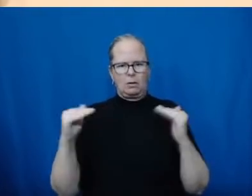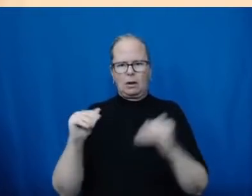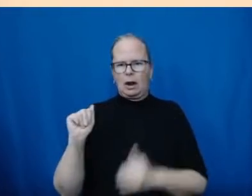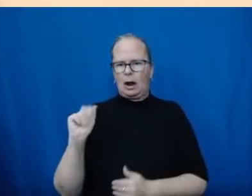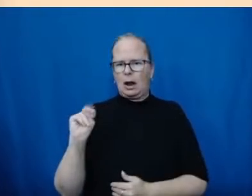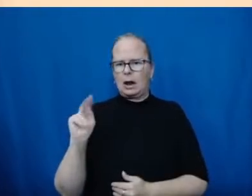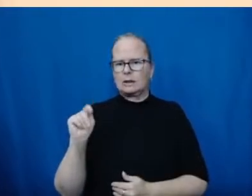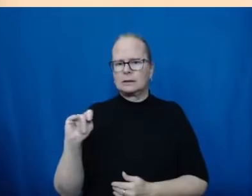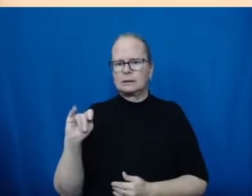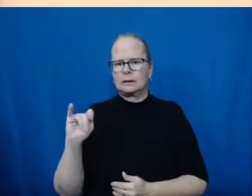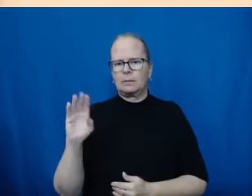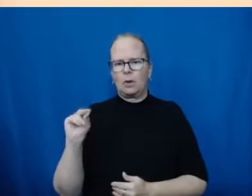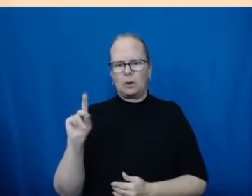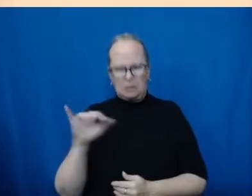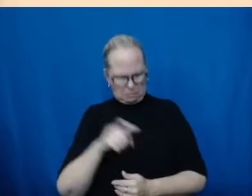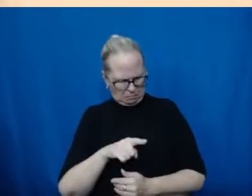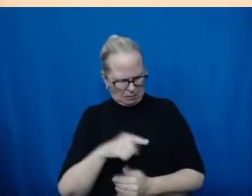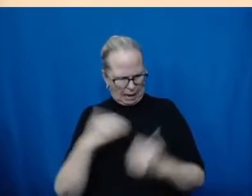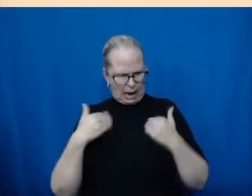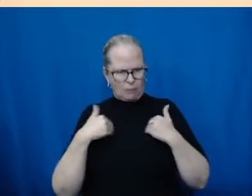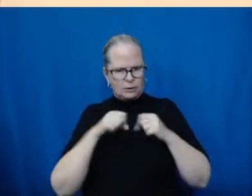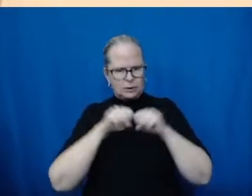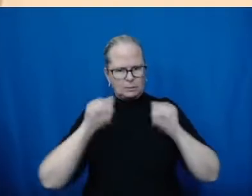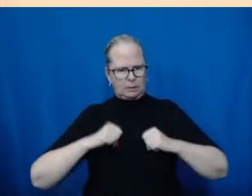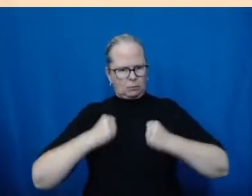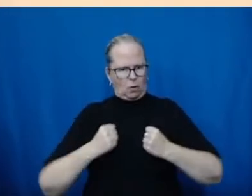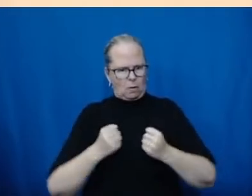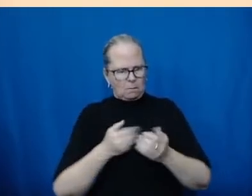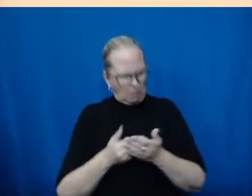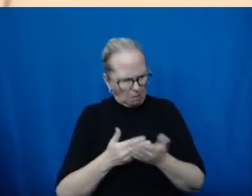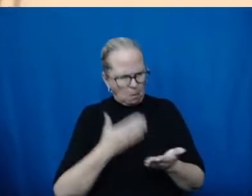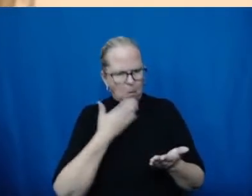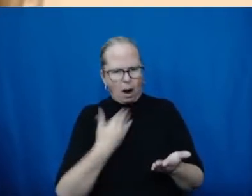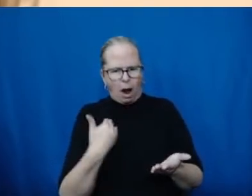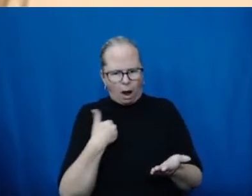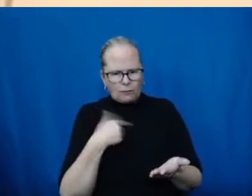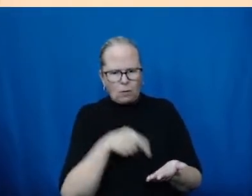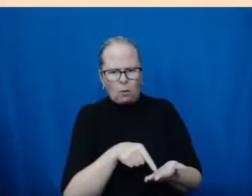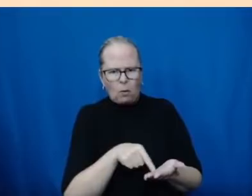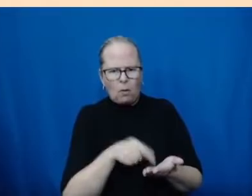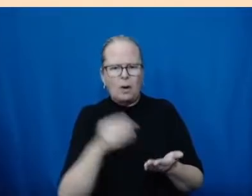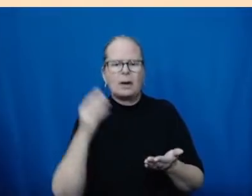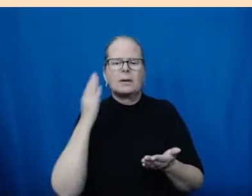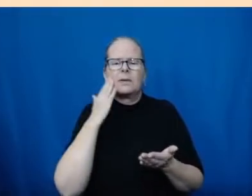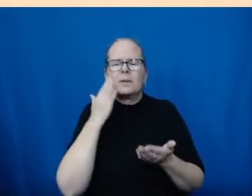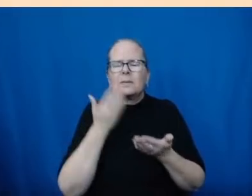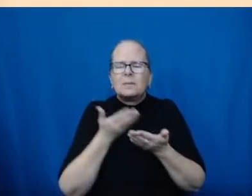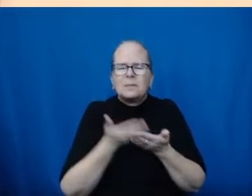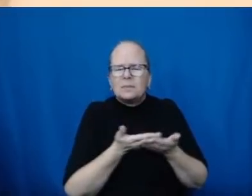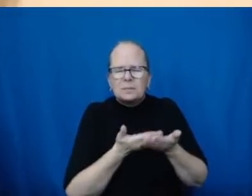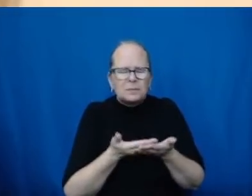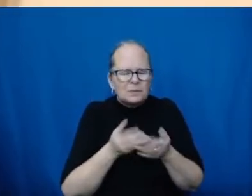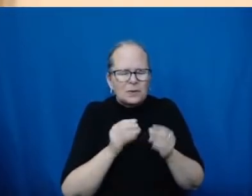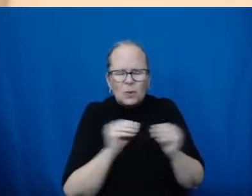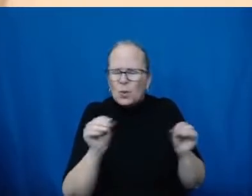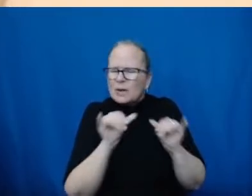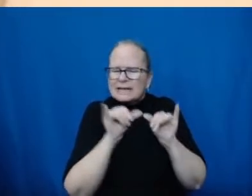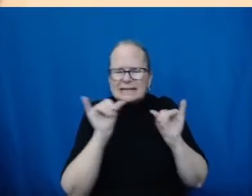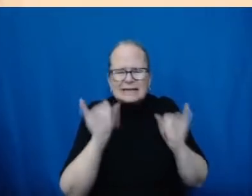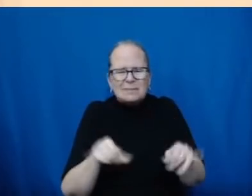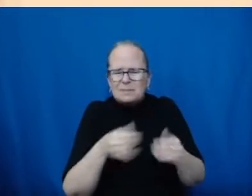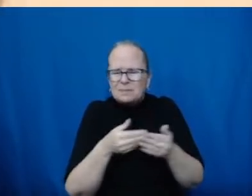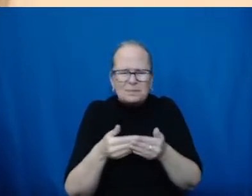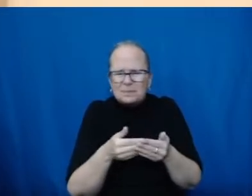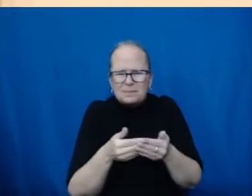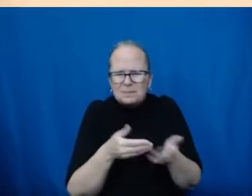who have not yet developed, immune systems the way that, older children have, that this is one way that